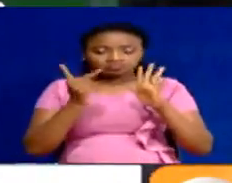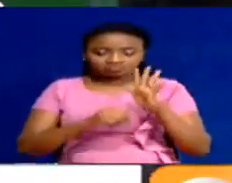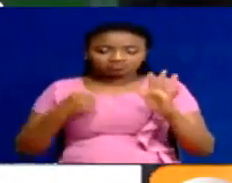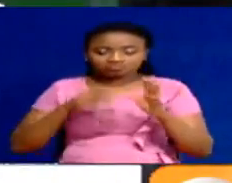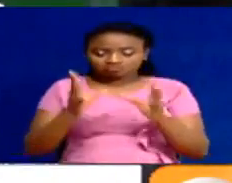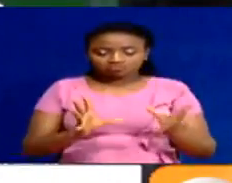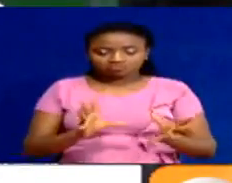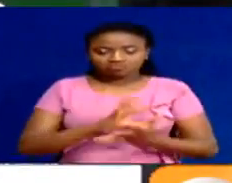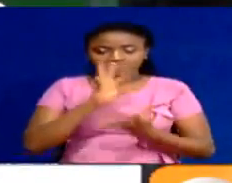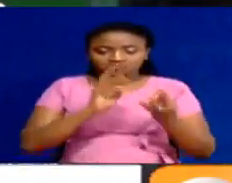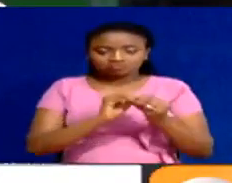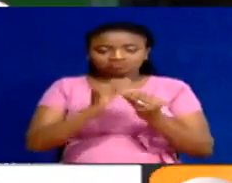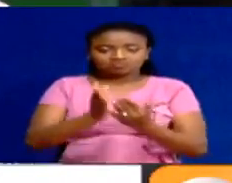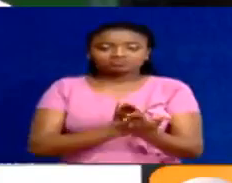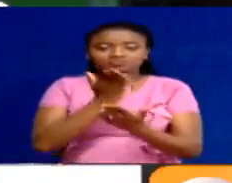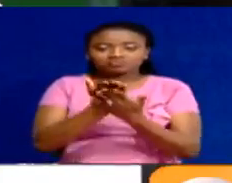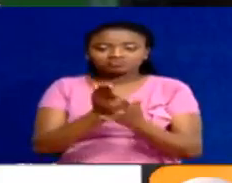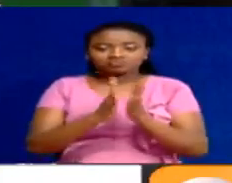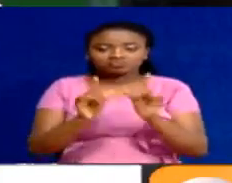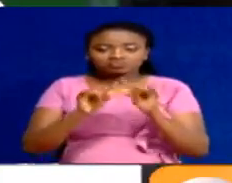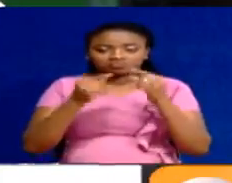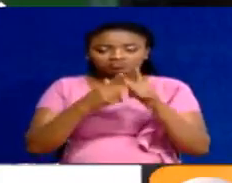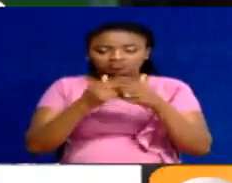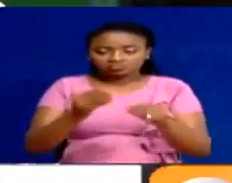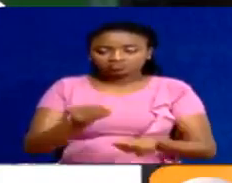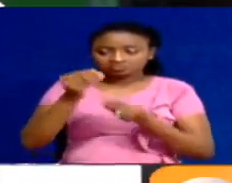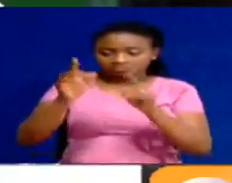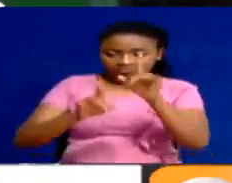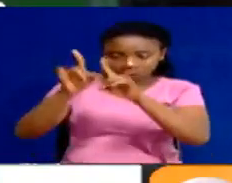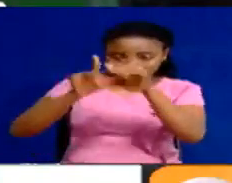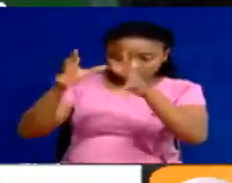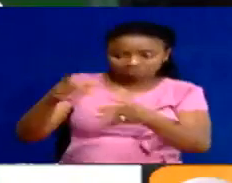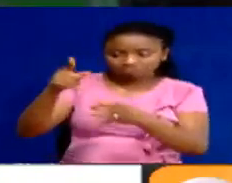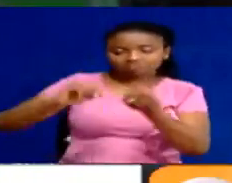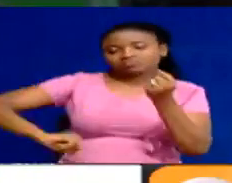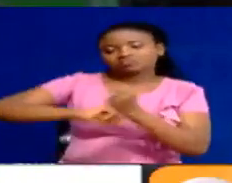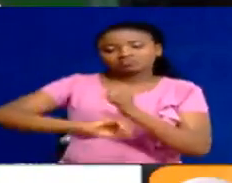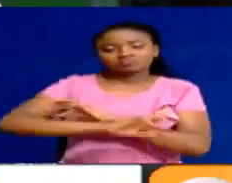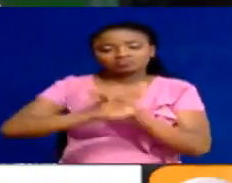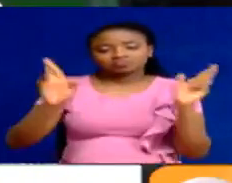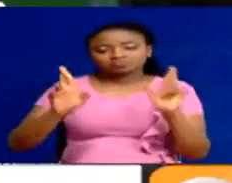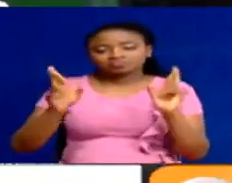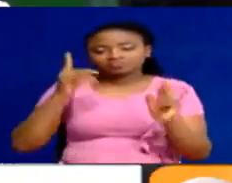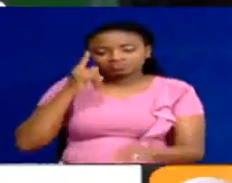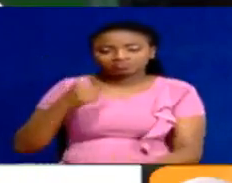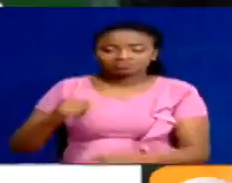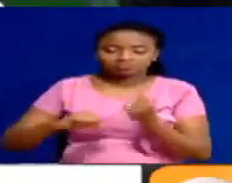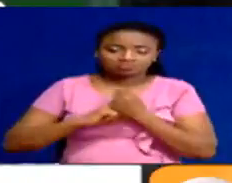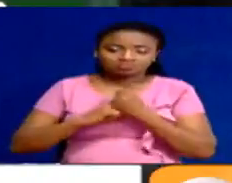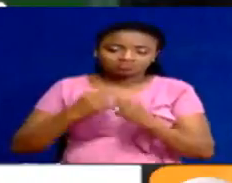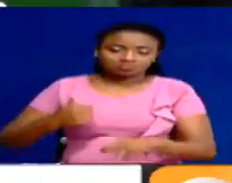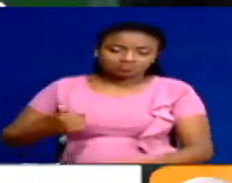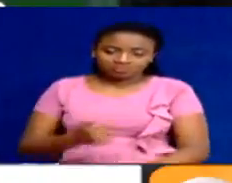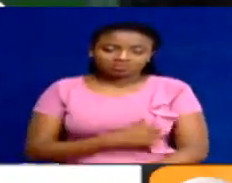a proposal together with the group and then forwarded to Safaricom, and we are very thankful that they did get consideration and the reason